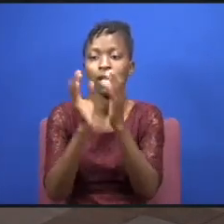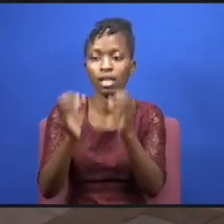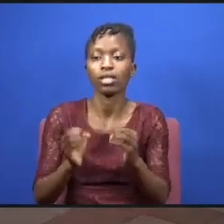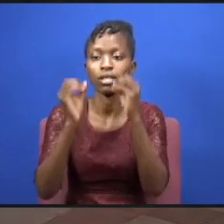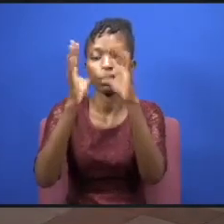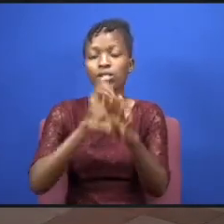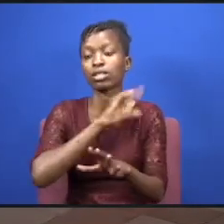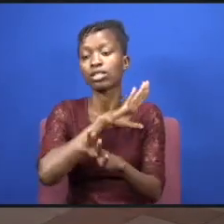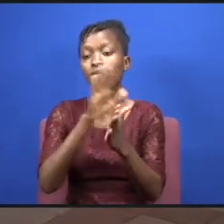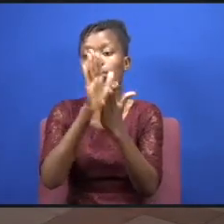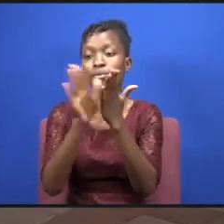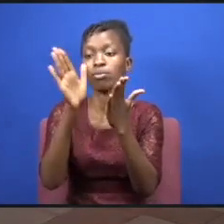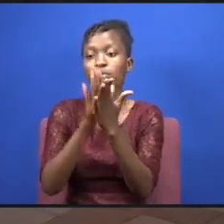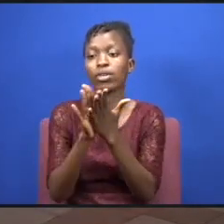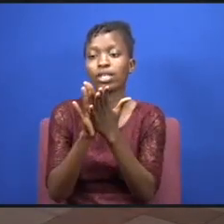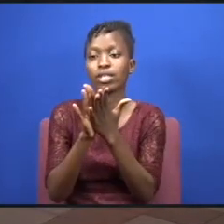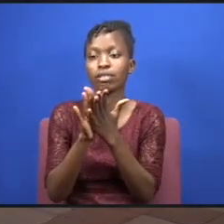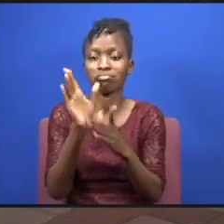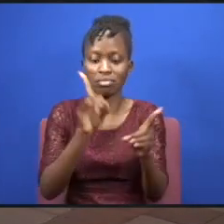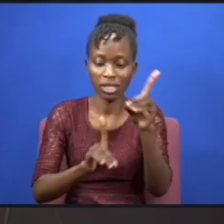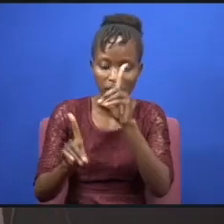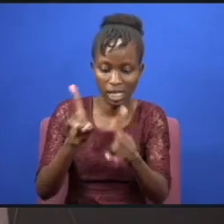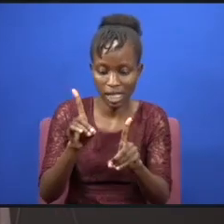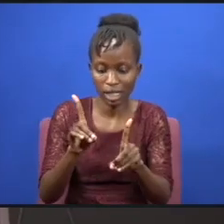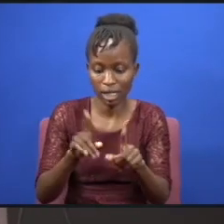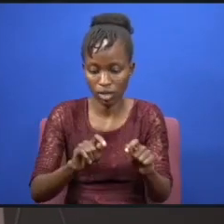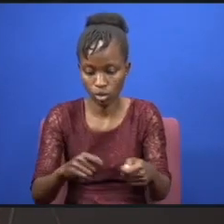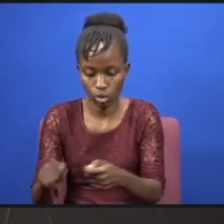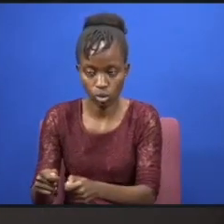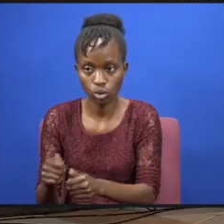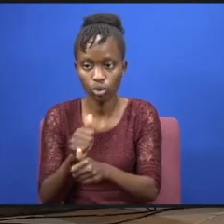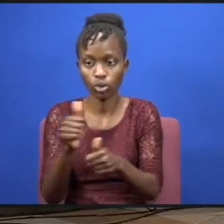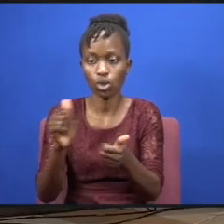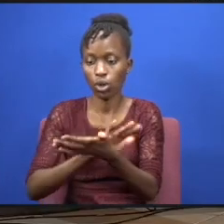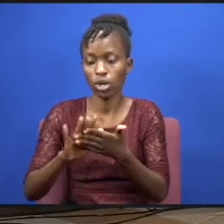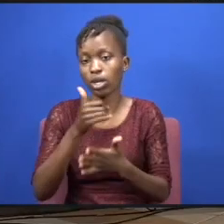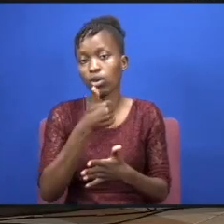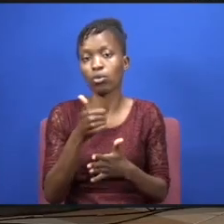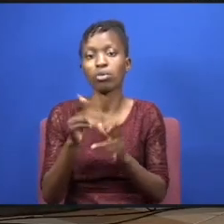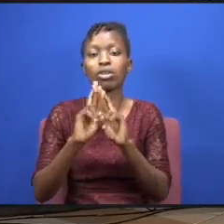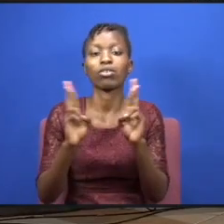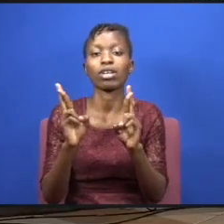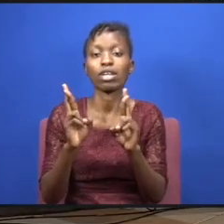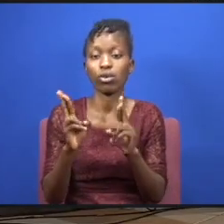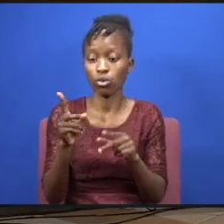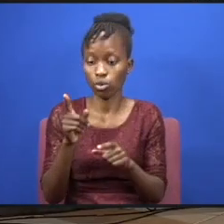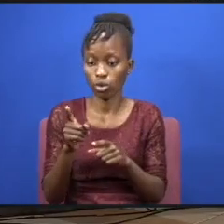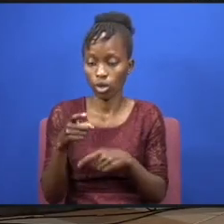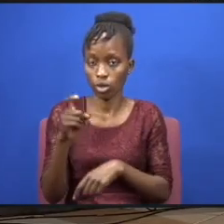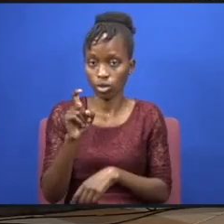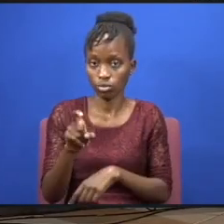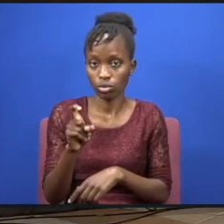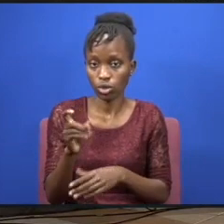here. Shout of praise, check. Dancing shoes, check. Emblems, check. You need to get the emblems ready as we